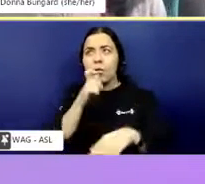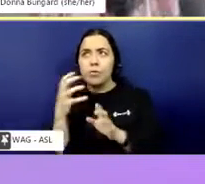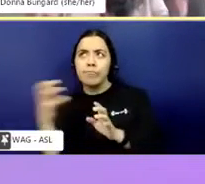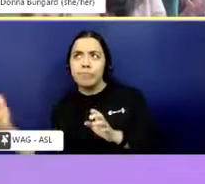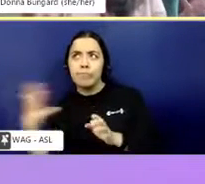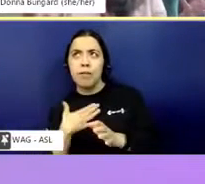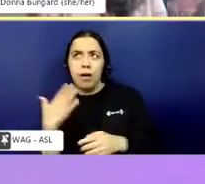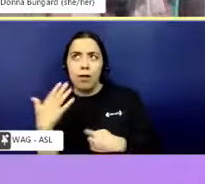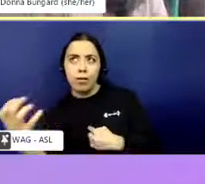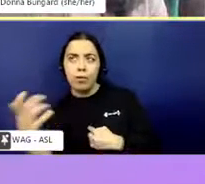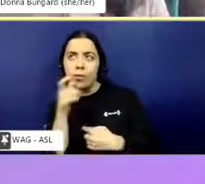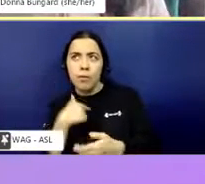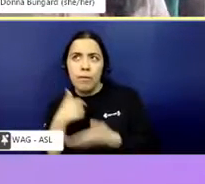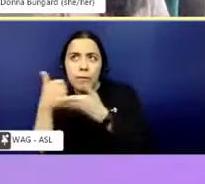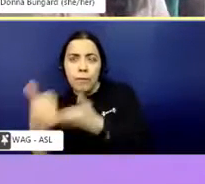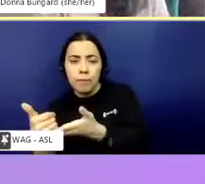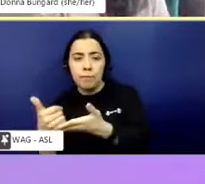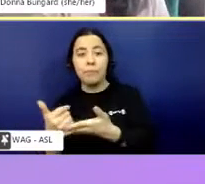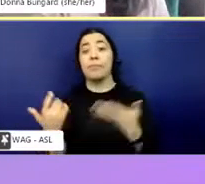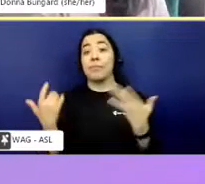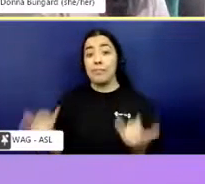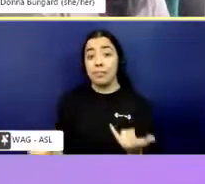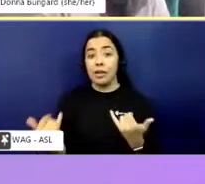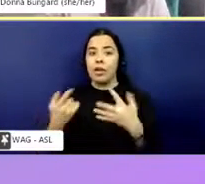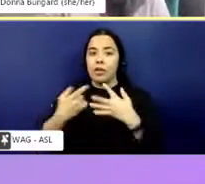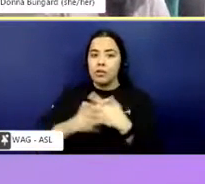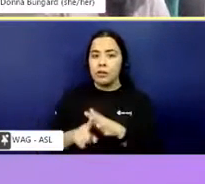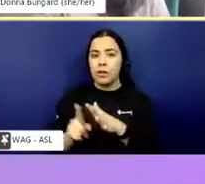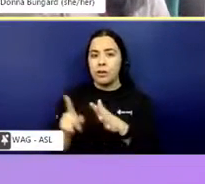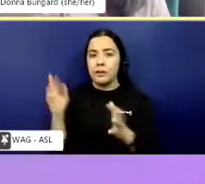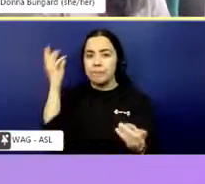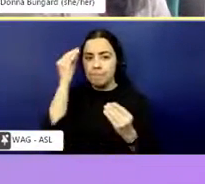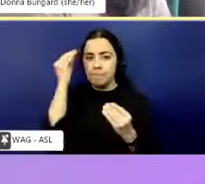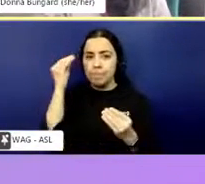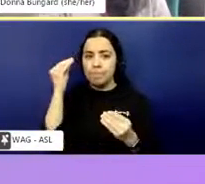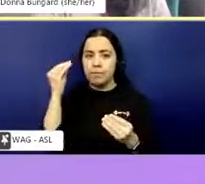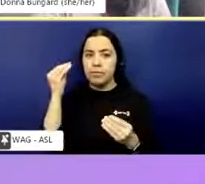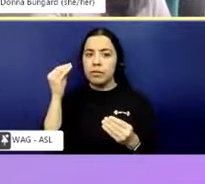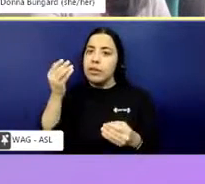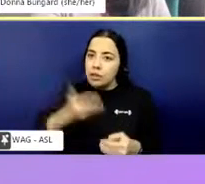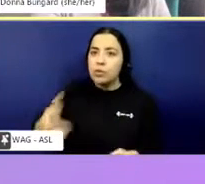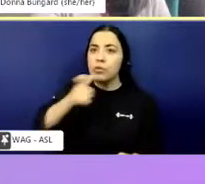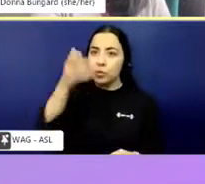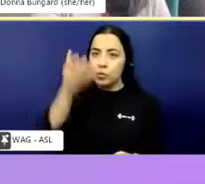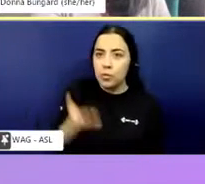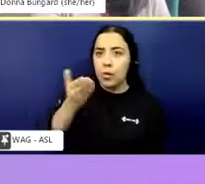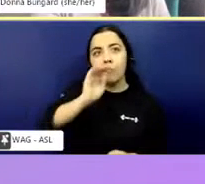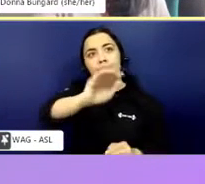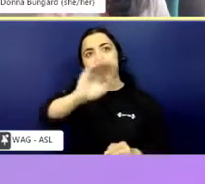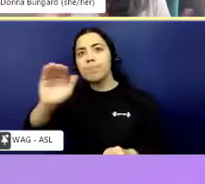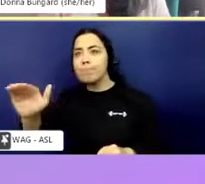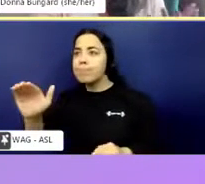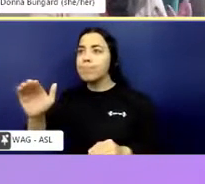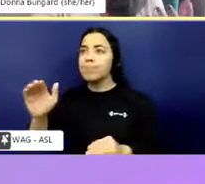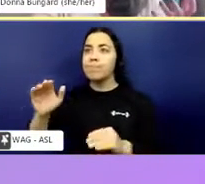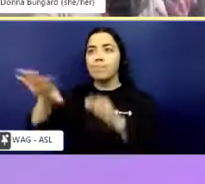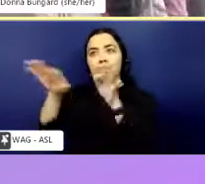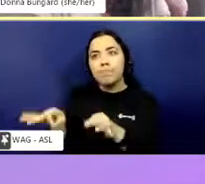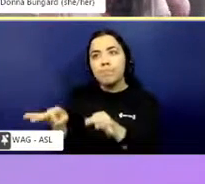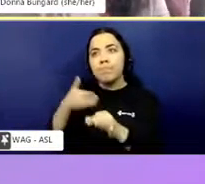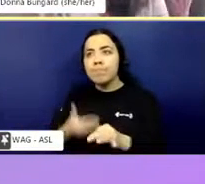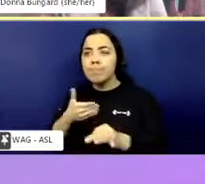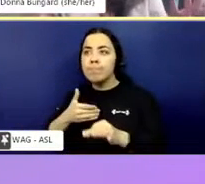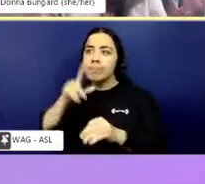So now is time to start introducing yourself and asking questions. How do we do